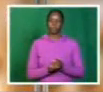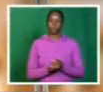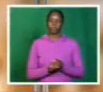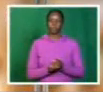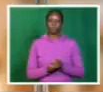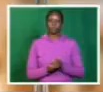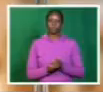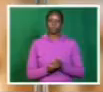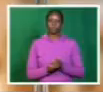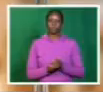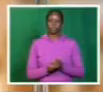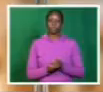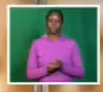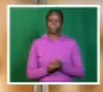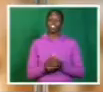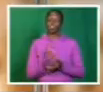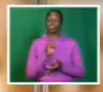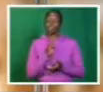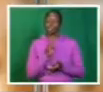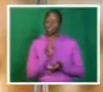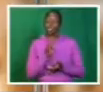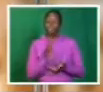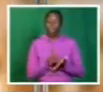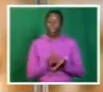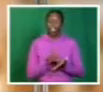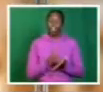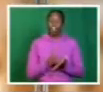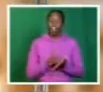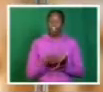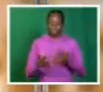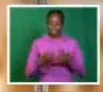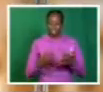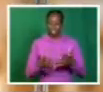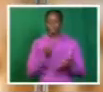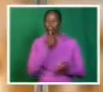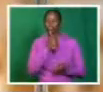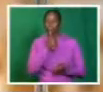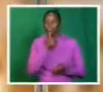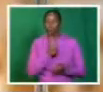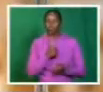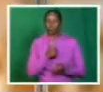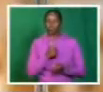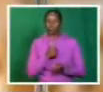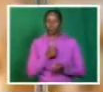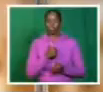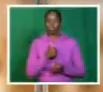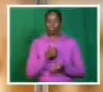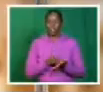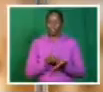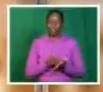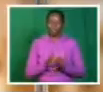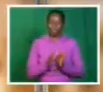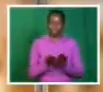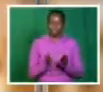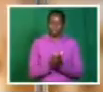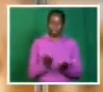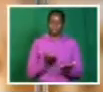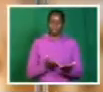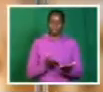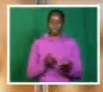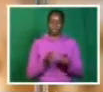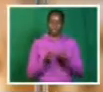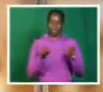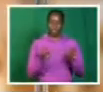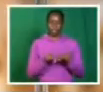Yes, make sure learners you have these materials with you in order to enjoy this lesson. Make sure you have an exercise book, a